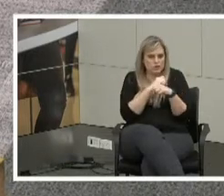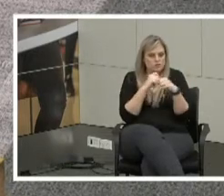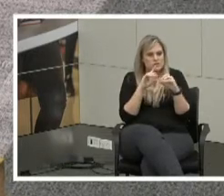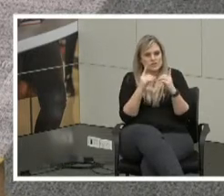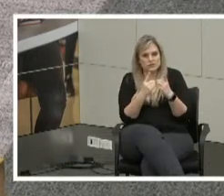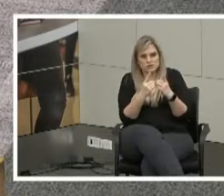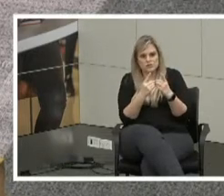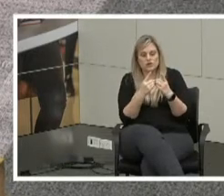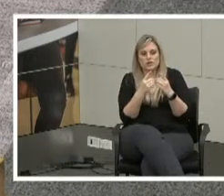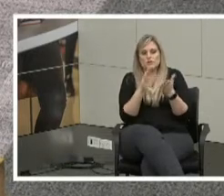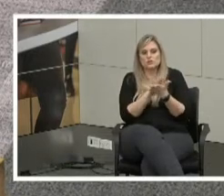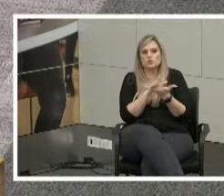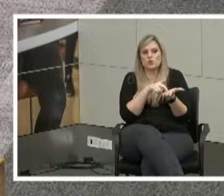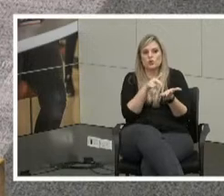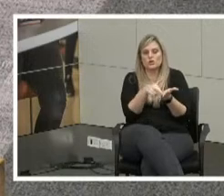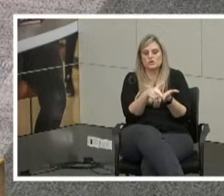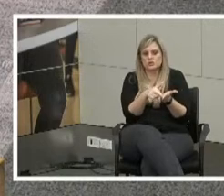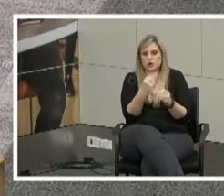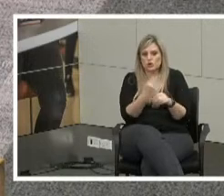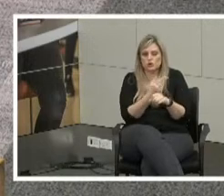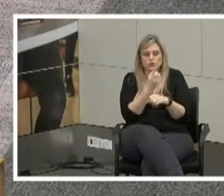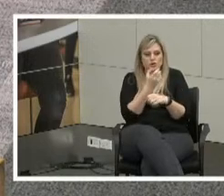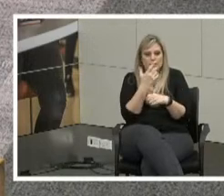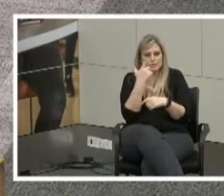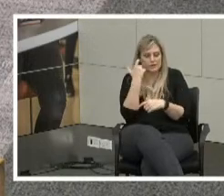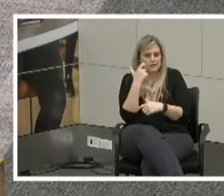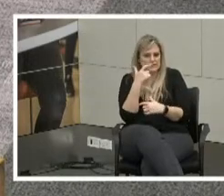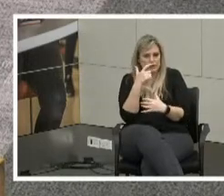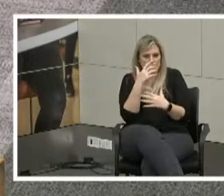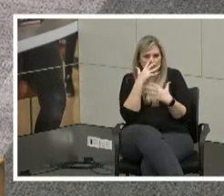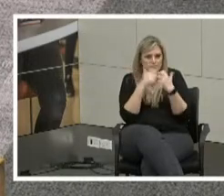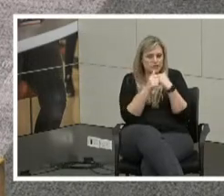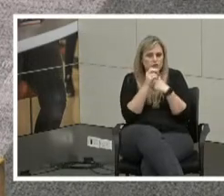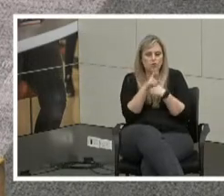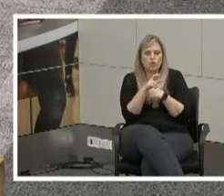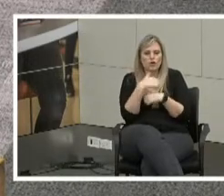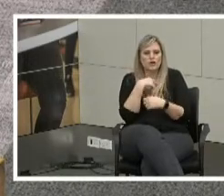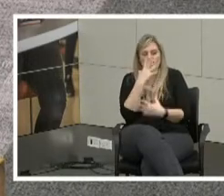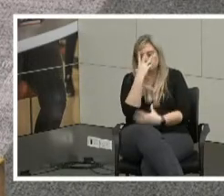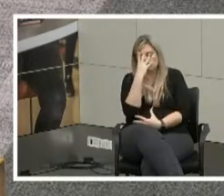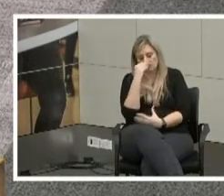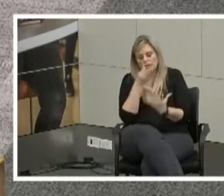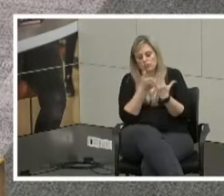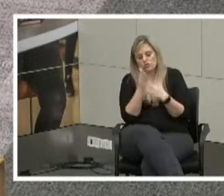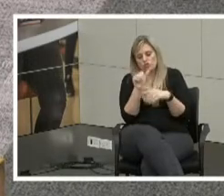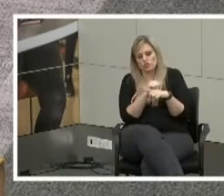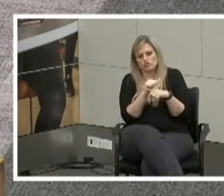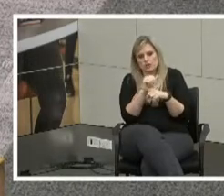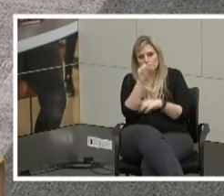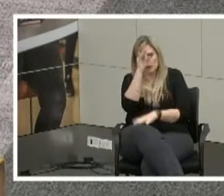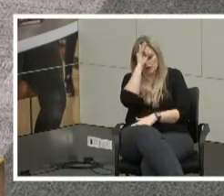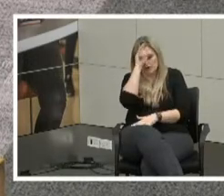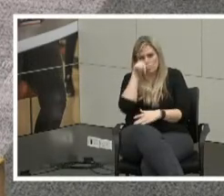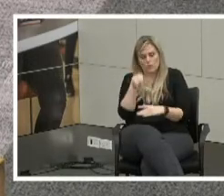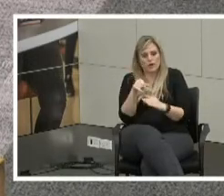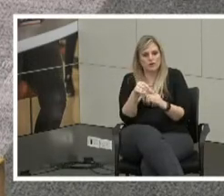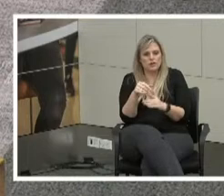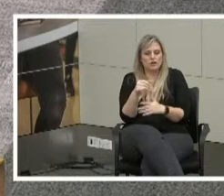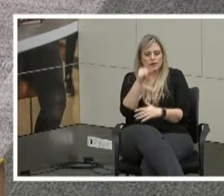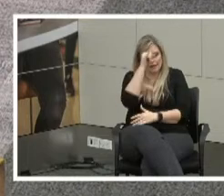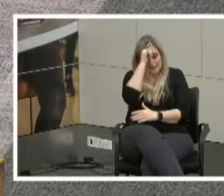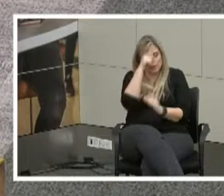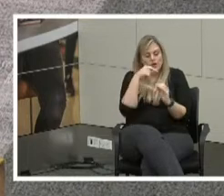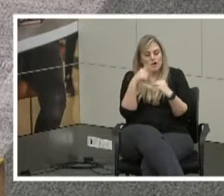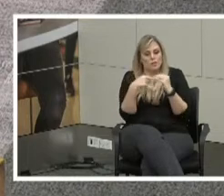and school registar use are out of malice or if they slept through their trainings and are ignorant of this law and board policy eif but their